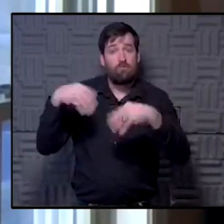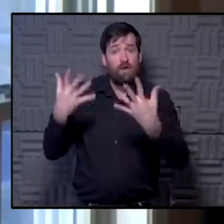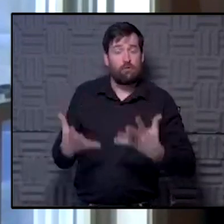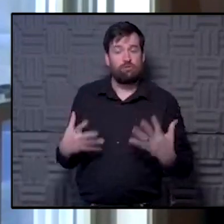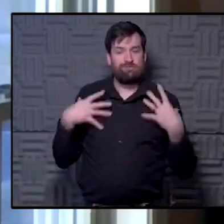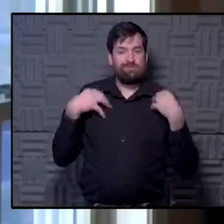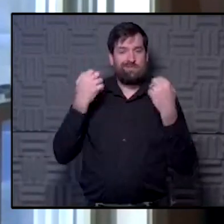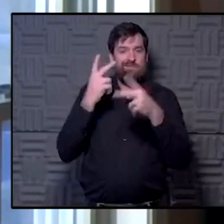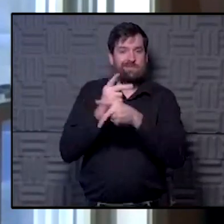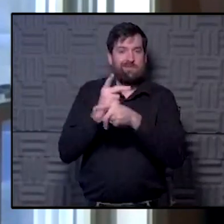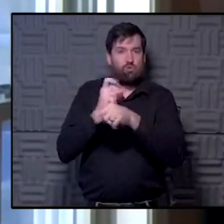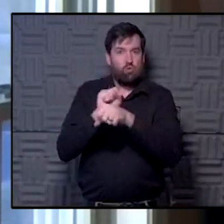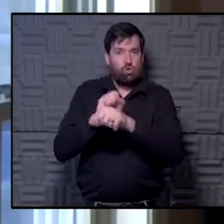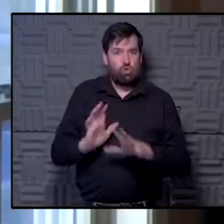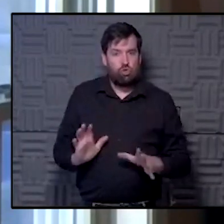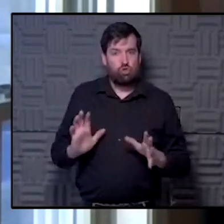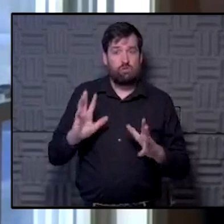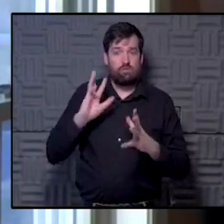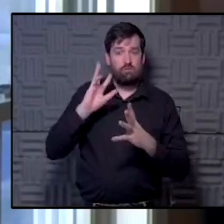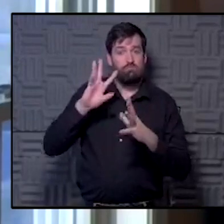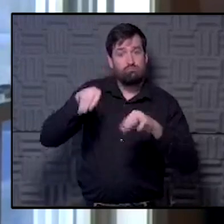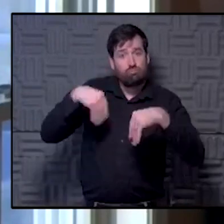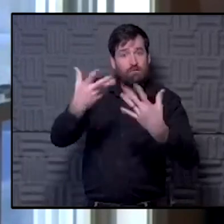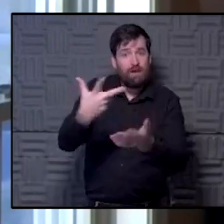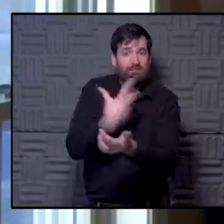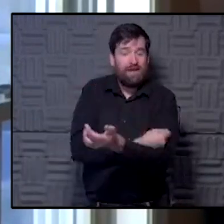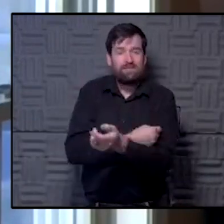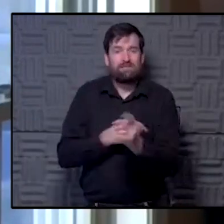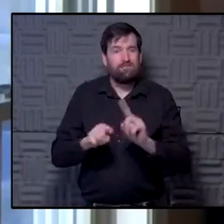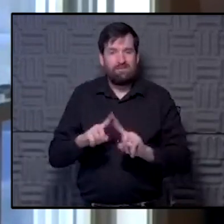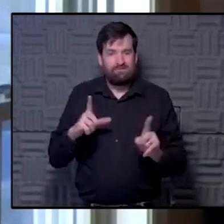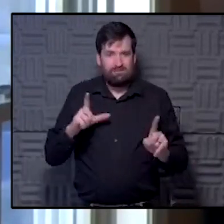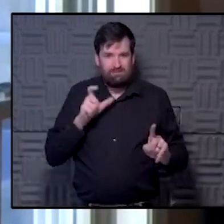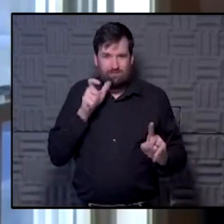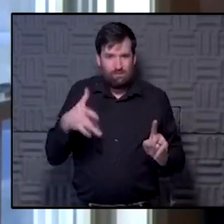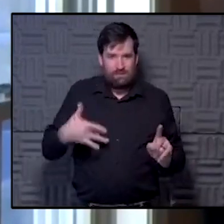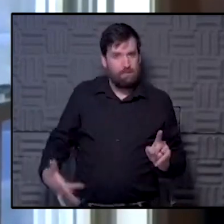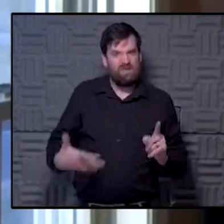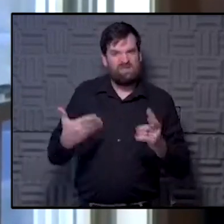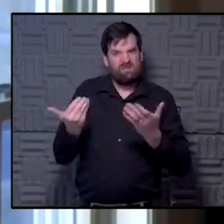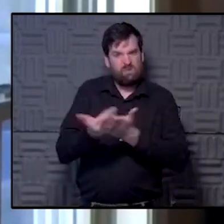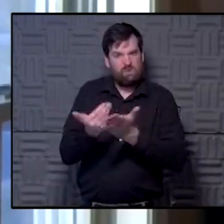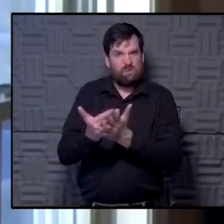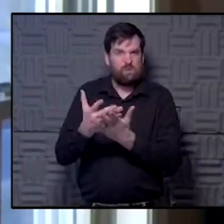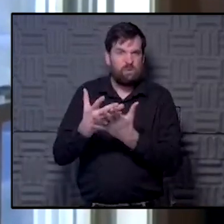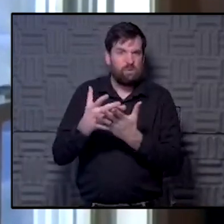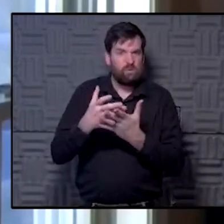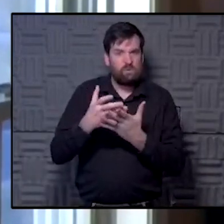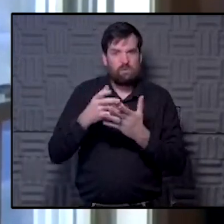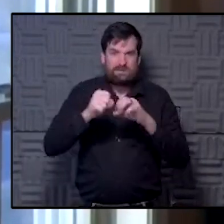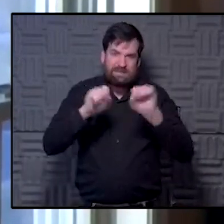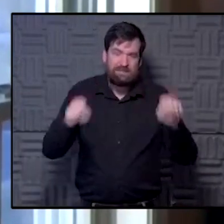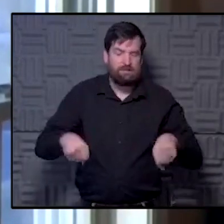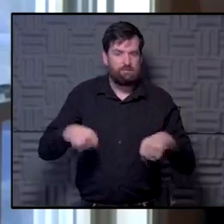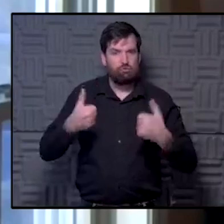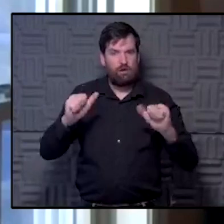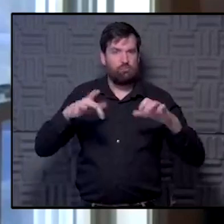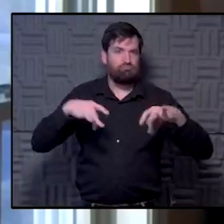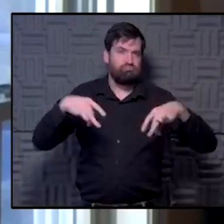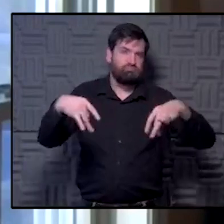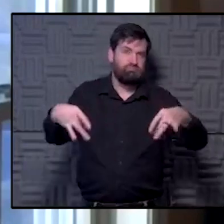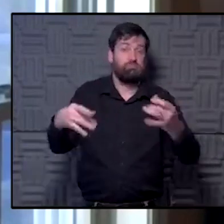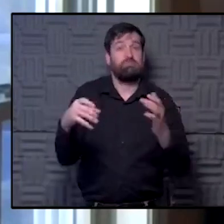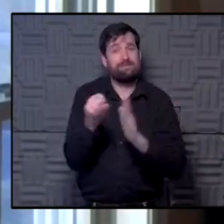healthcare workers who are administering vaccines who don't maybe typically work in that space, so they're trying to learn new systems too. So states are doing well. I